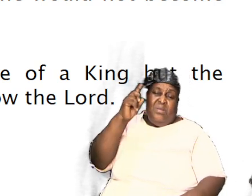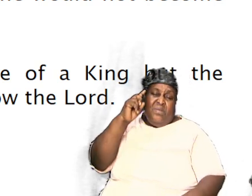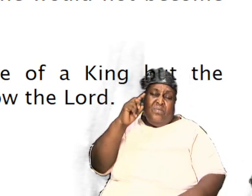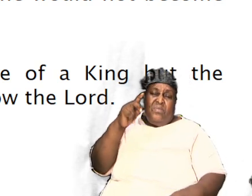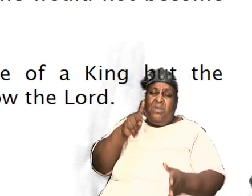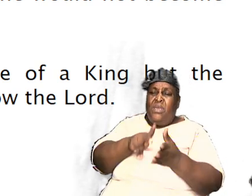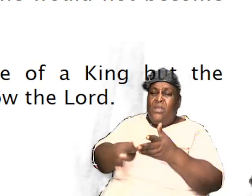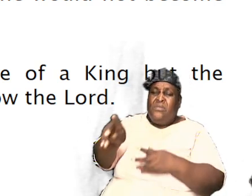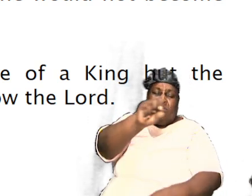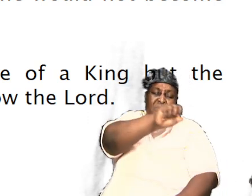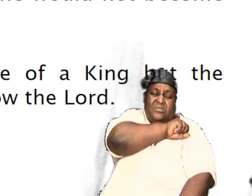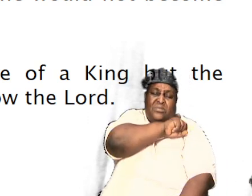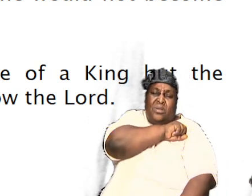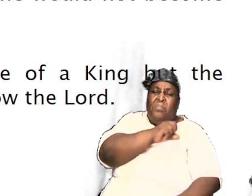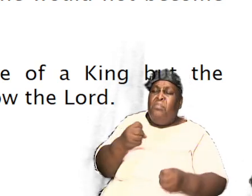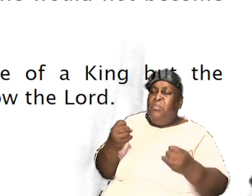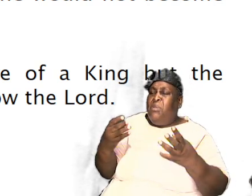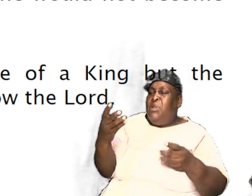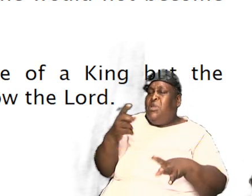But he did not.